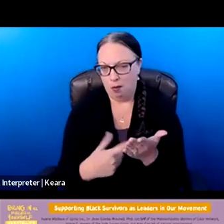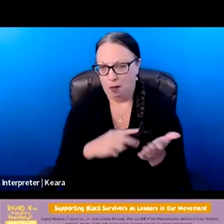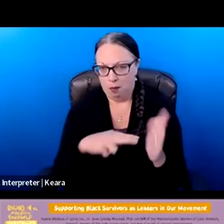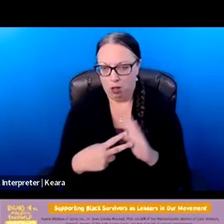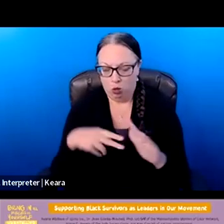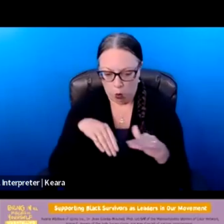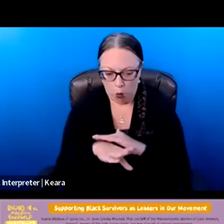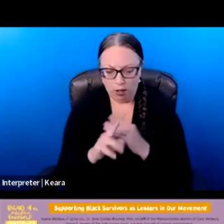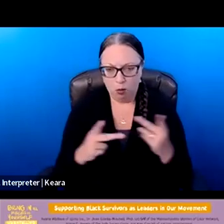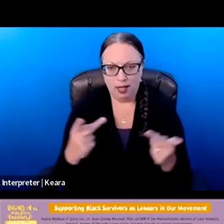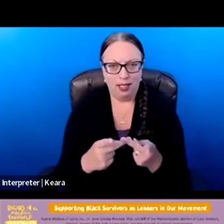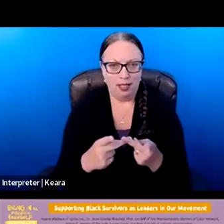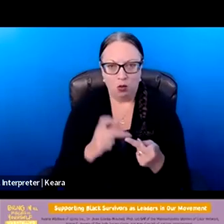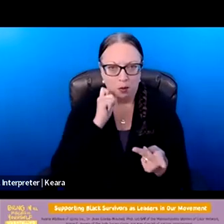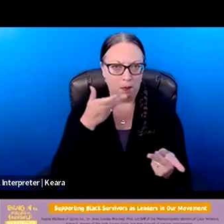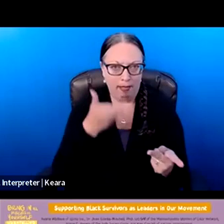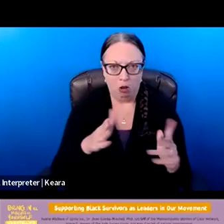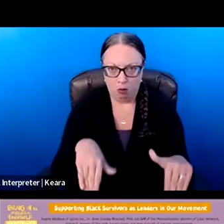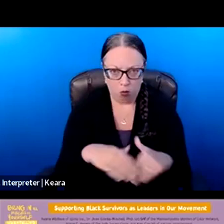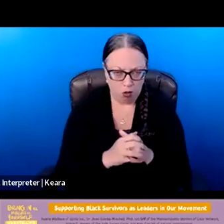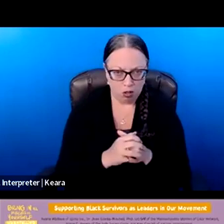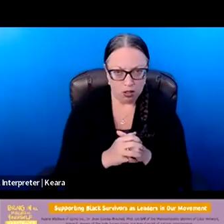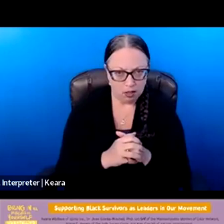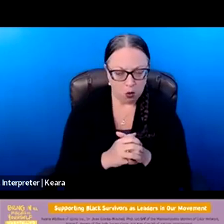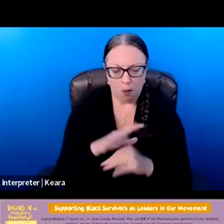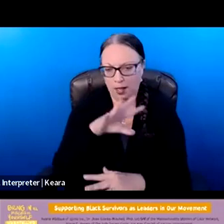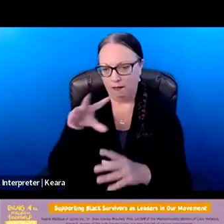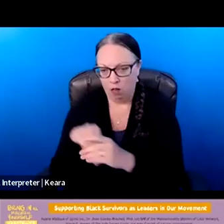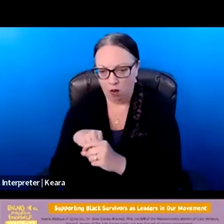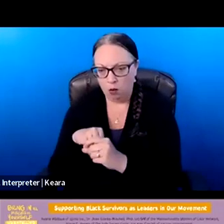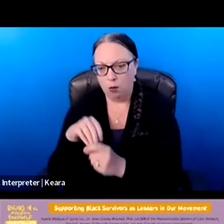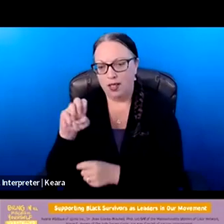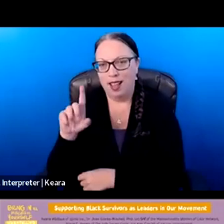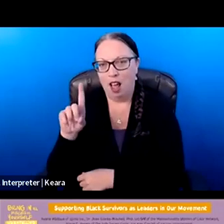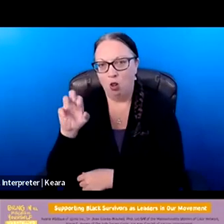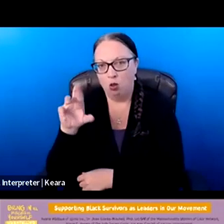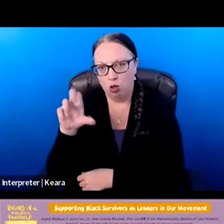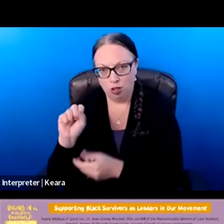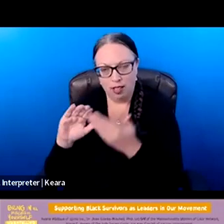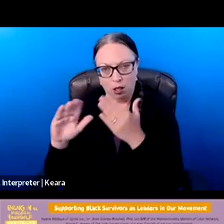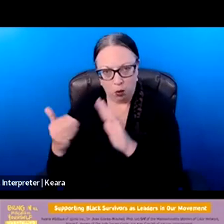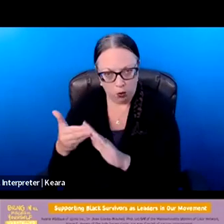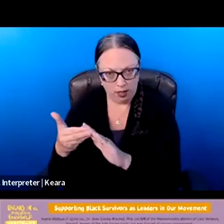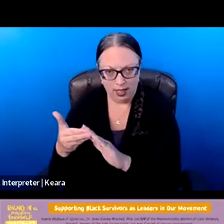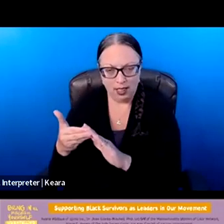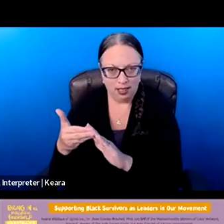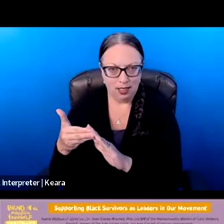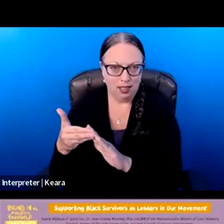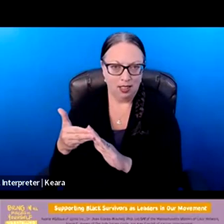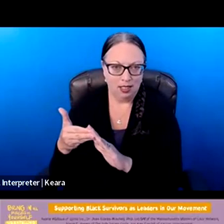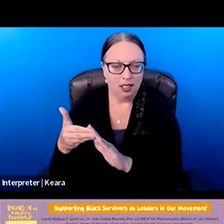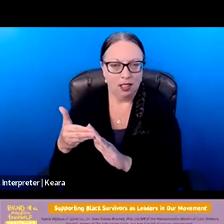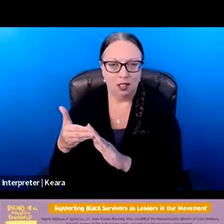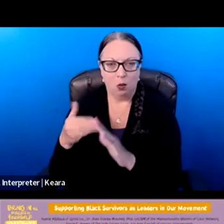not been before, or it means engaging elders in the community who you've not historically engaged. So again, think about what it means to